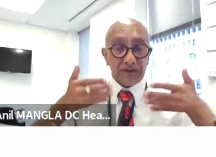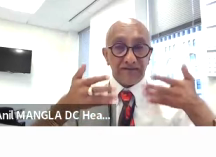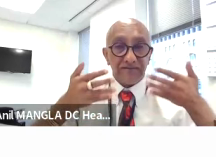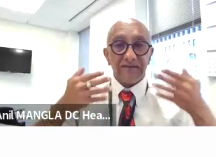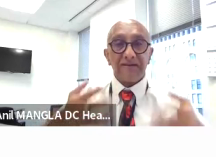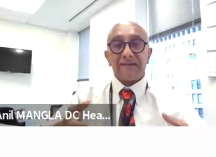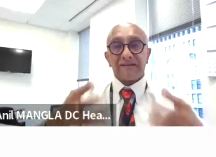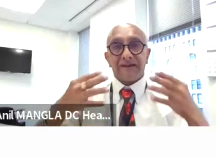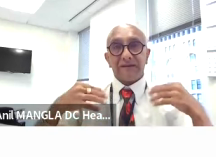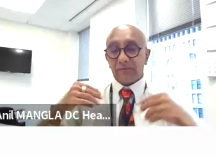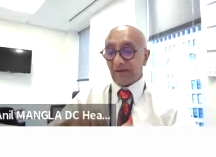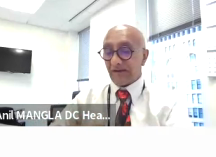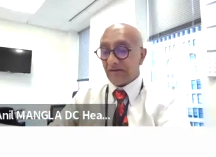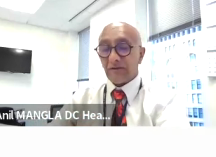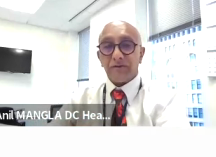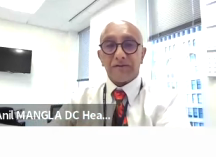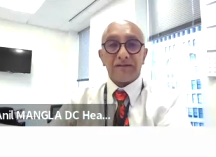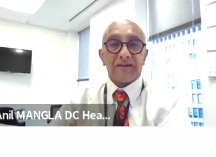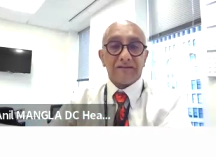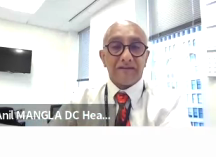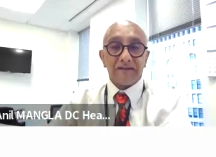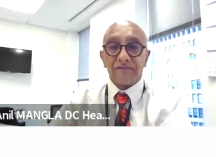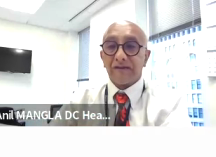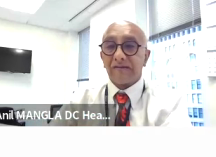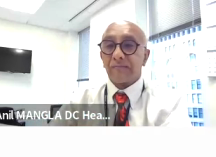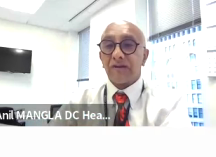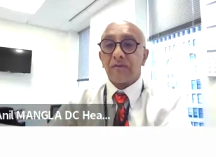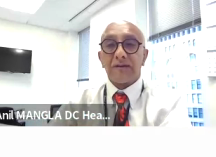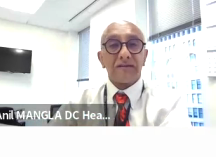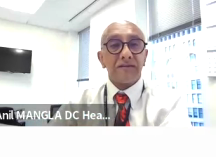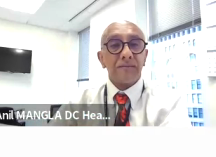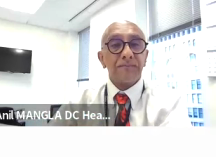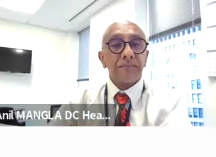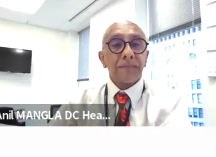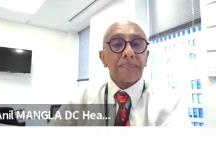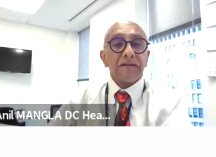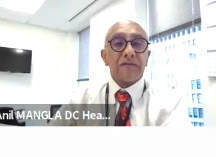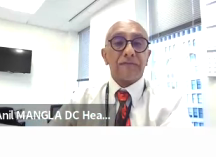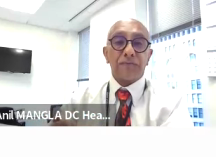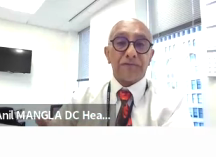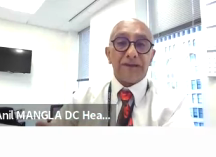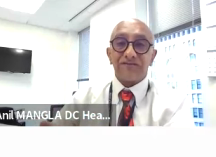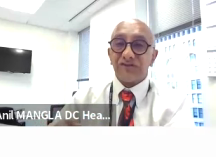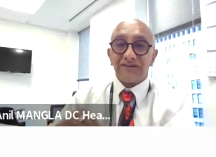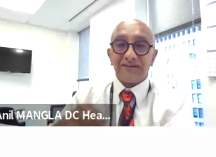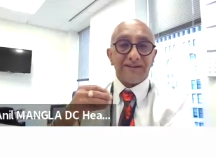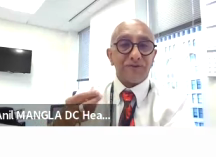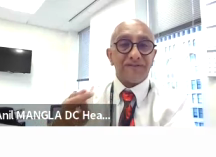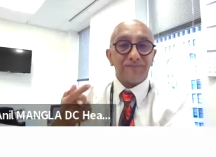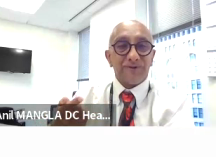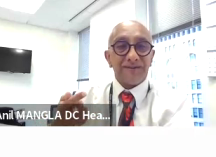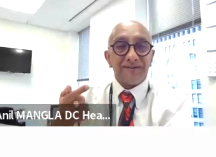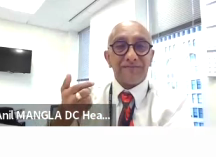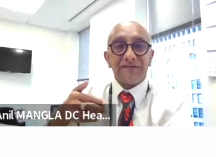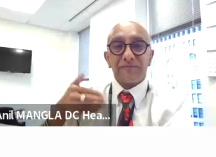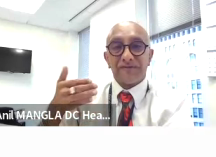mucous membranes, that's kind of where, you can get infected pretty quickly. So flu prevention, again,